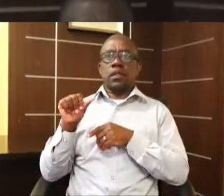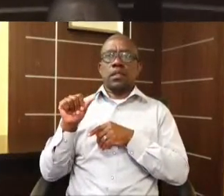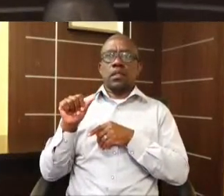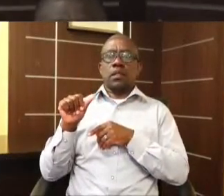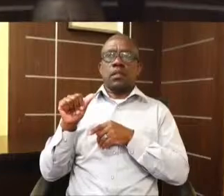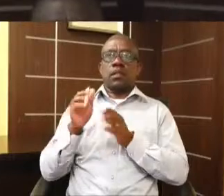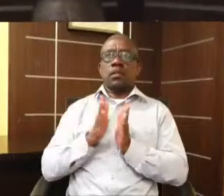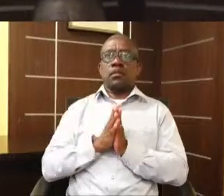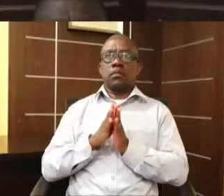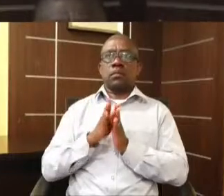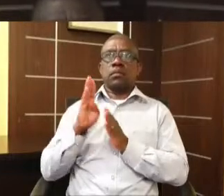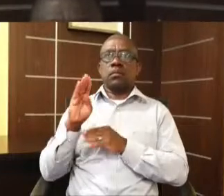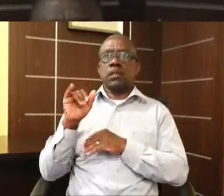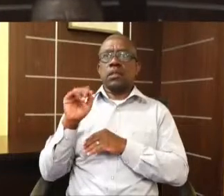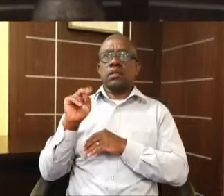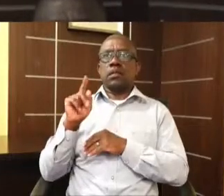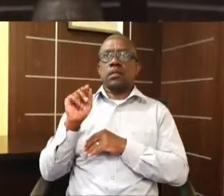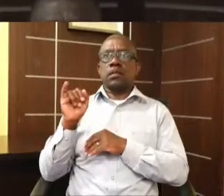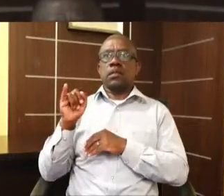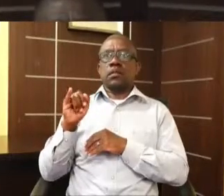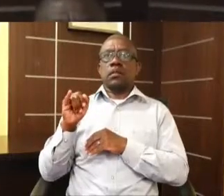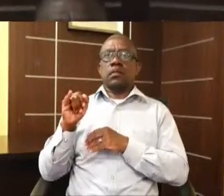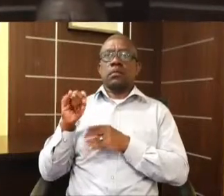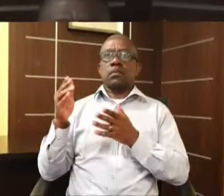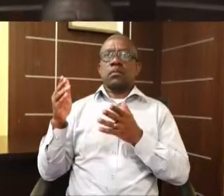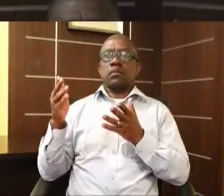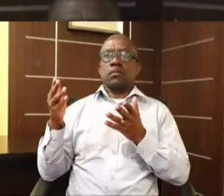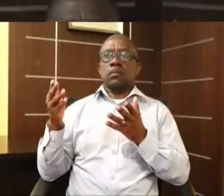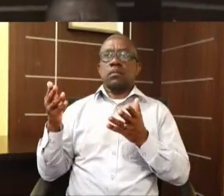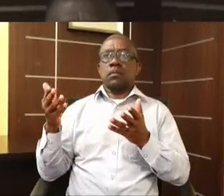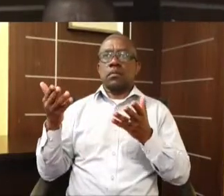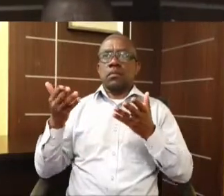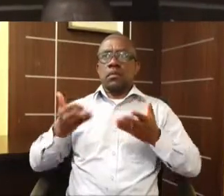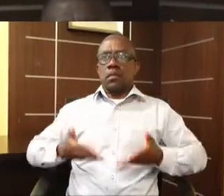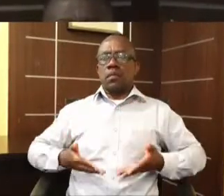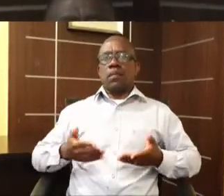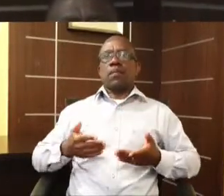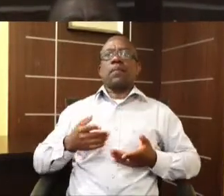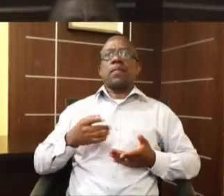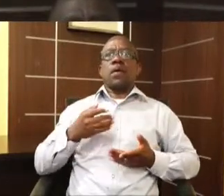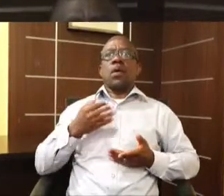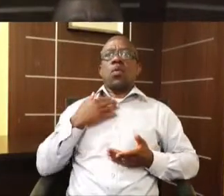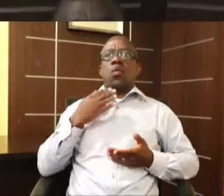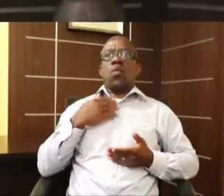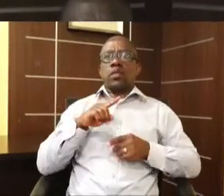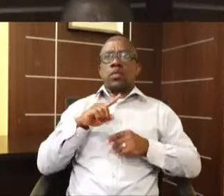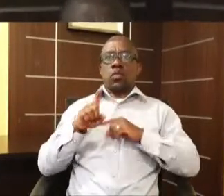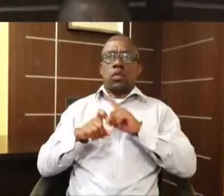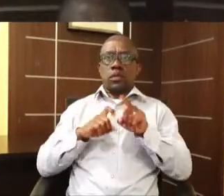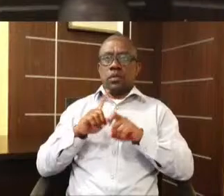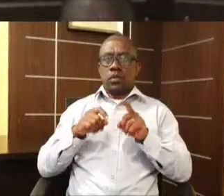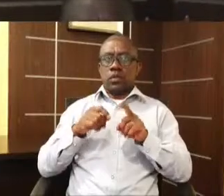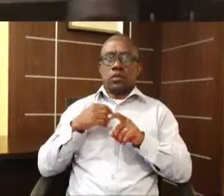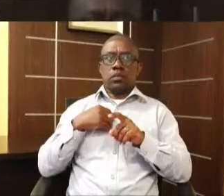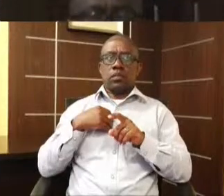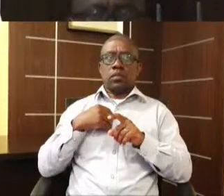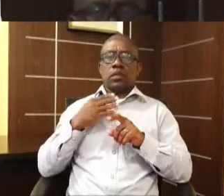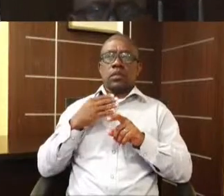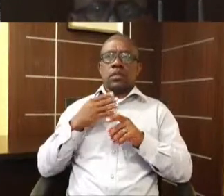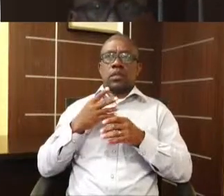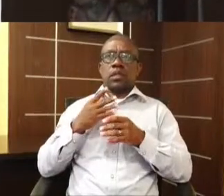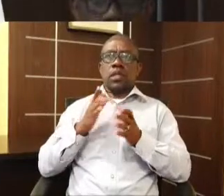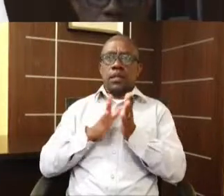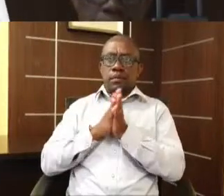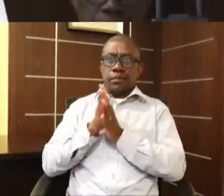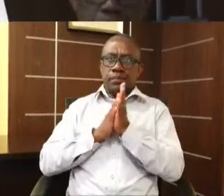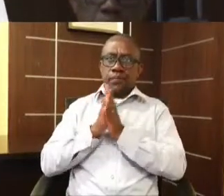Godano, kuja. Hawa, nataka utulize maswali. And because I'm interested in both, that's why I want to